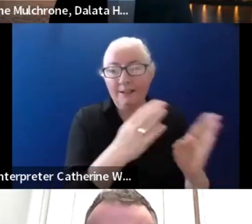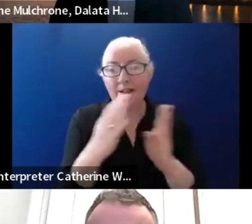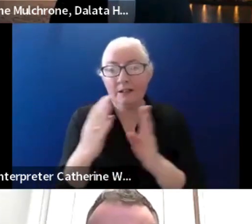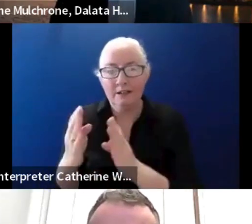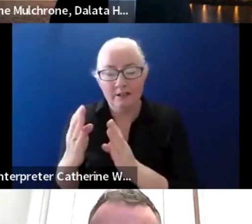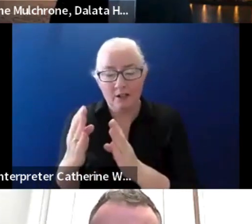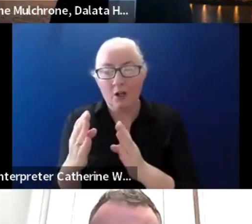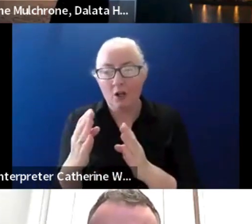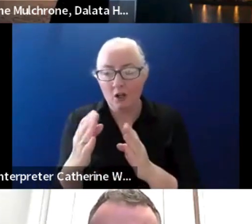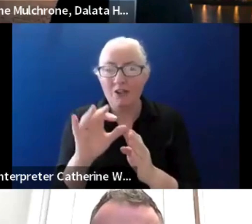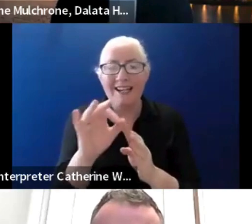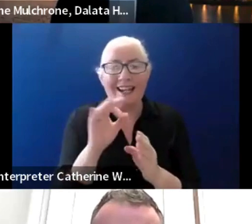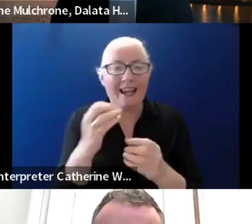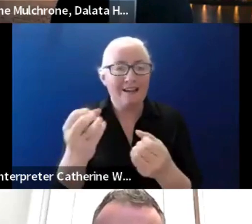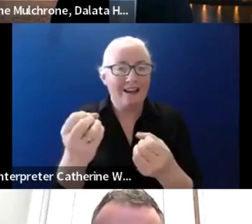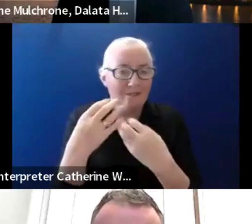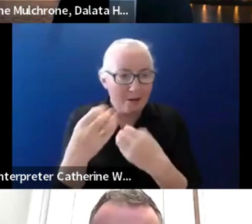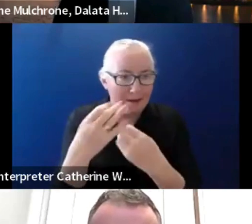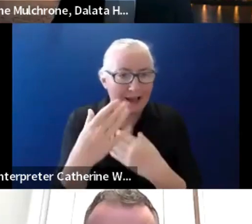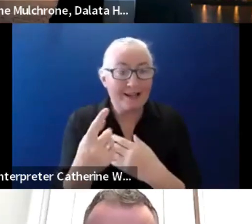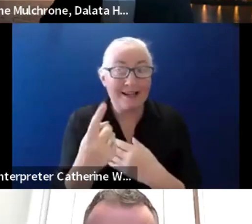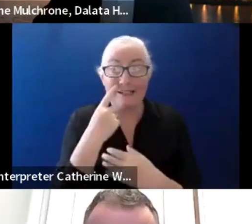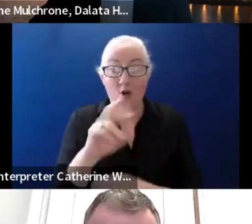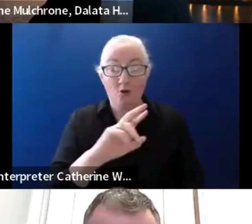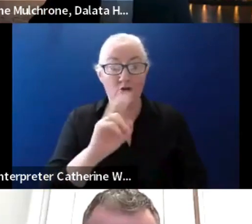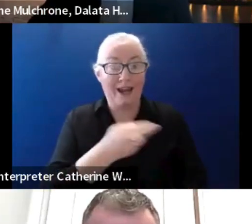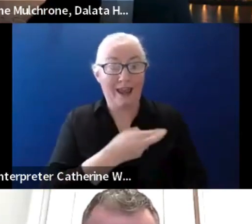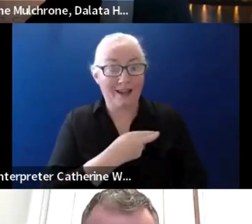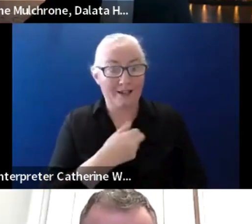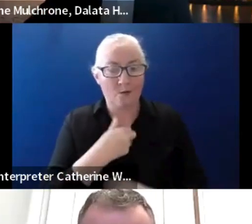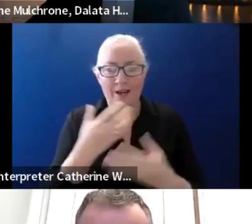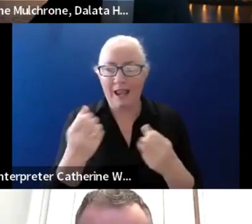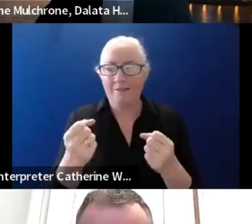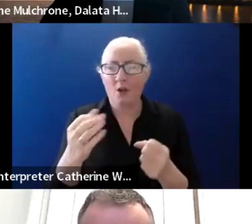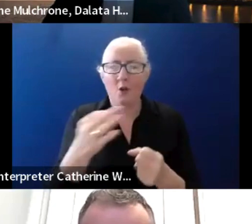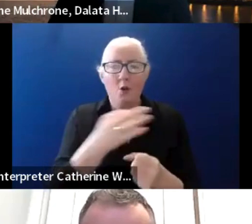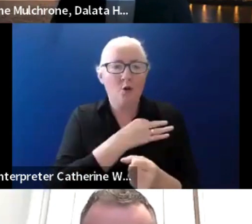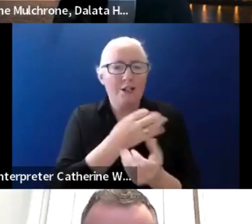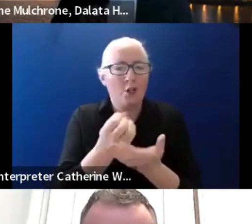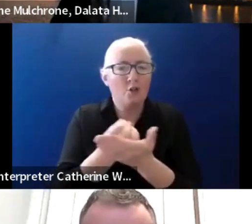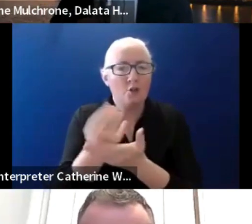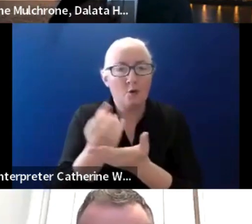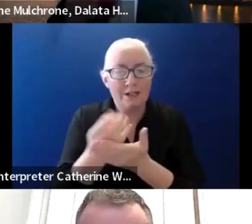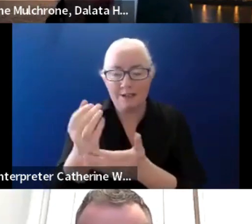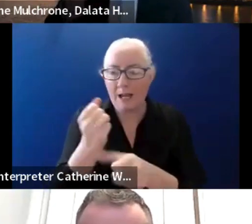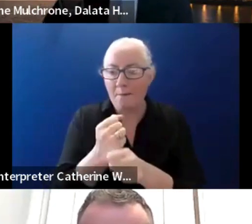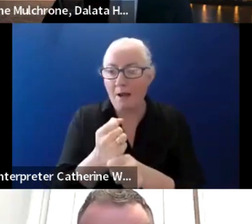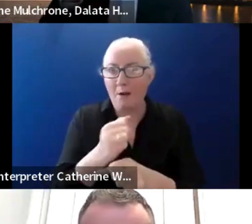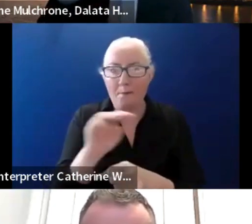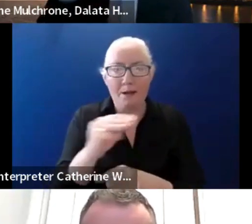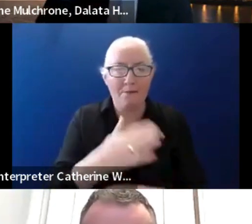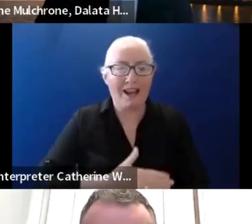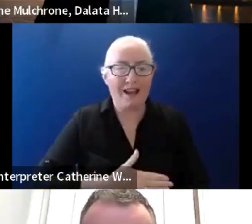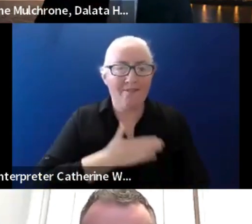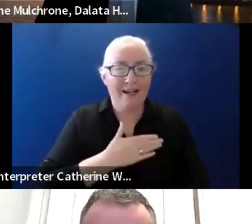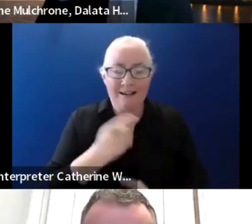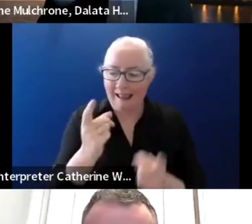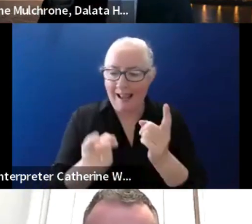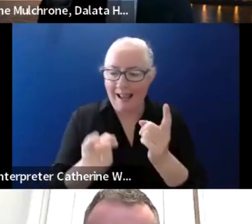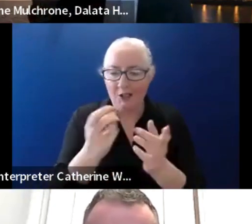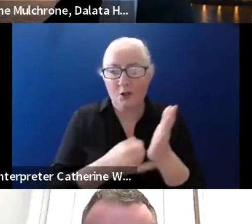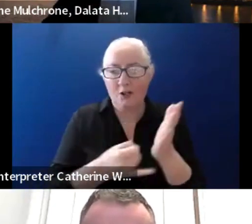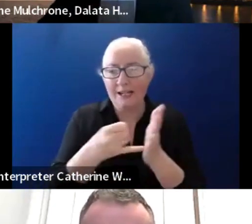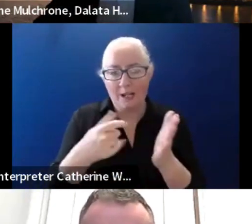like, you know, to get the feedback, but then to actually see it in reality, we had some really good stories coming through where people actually felt that as an organisation